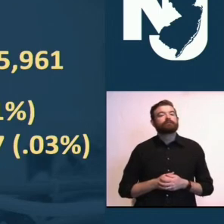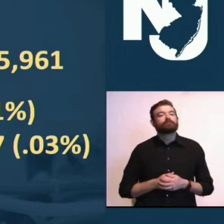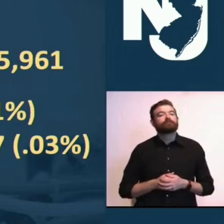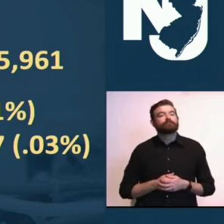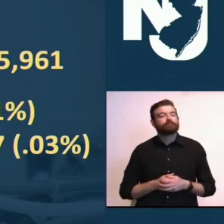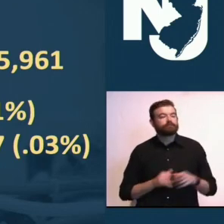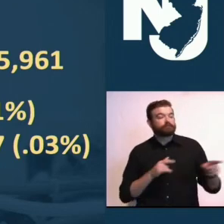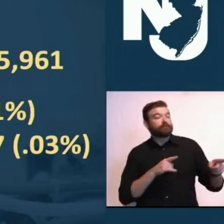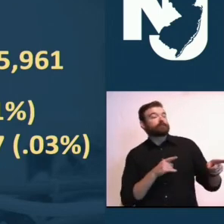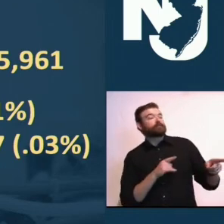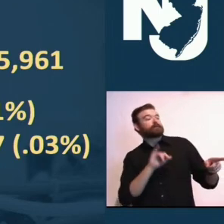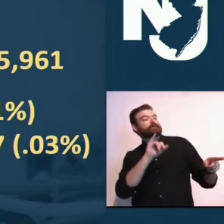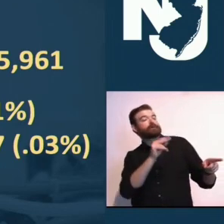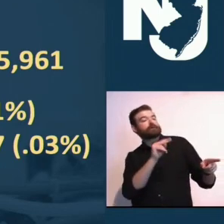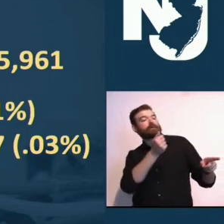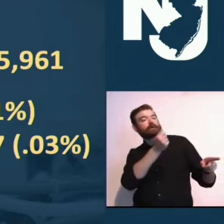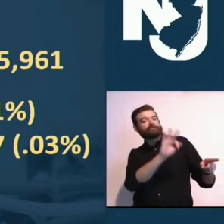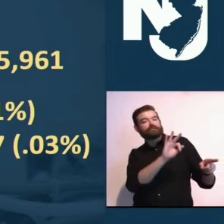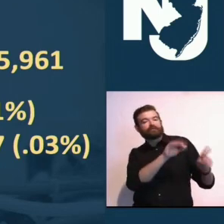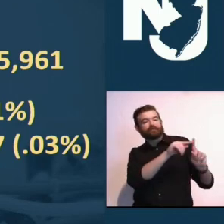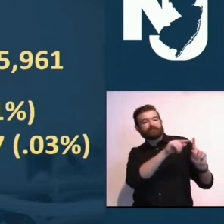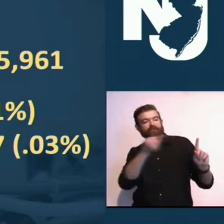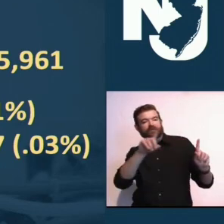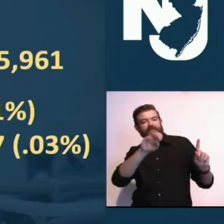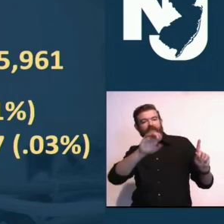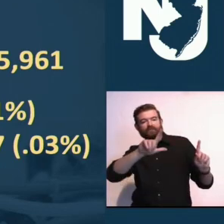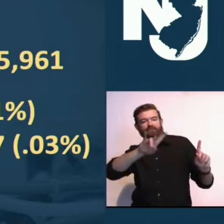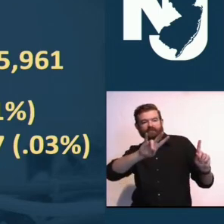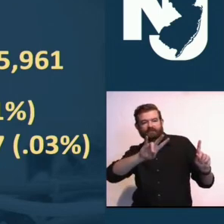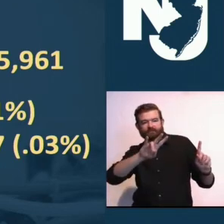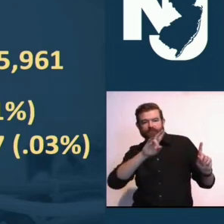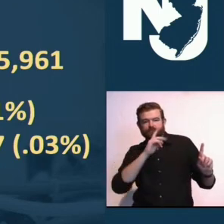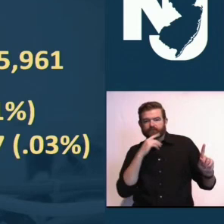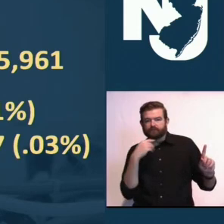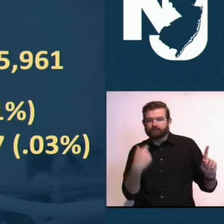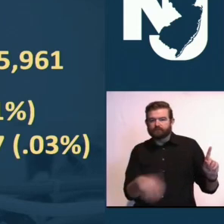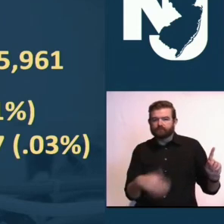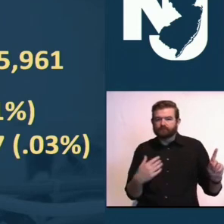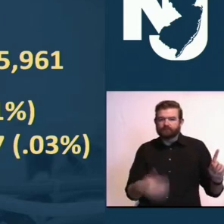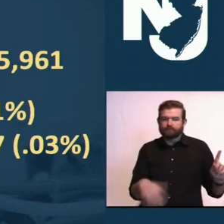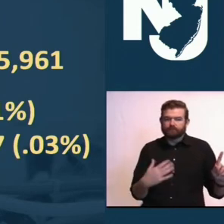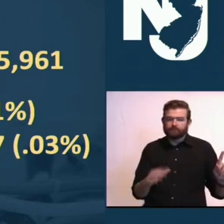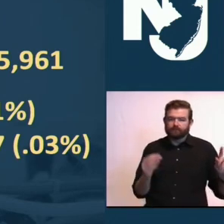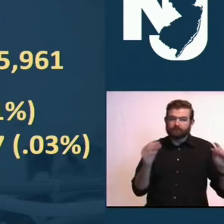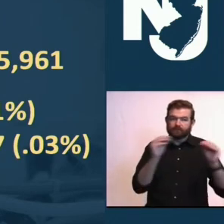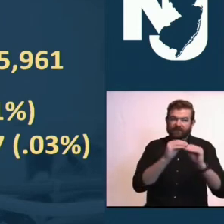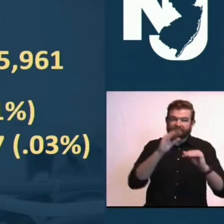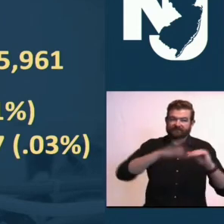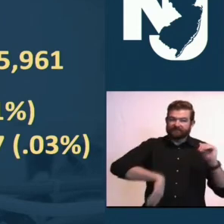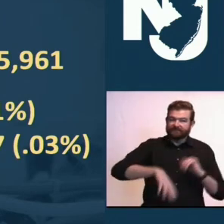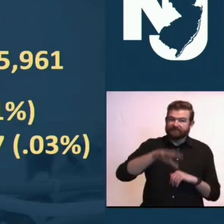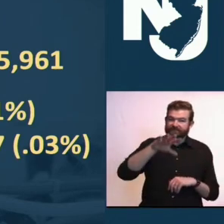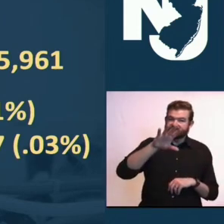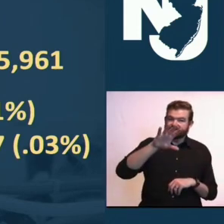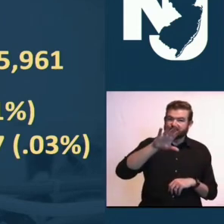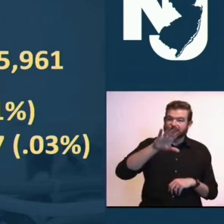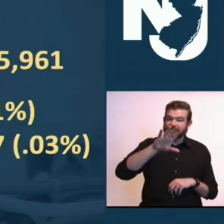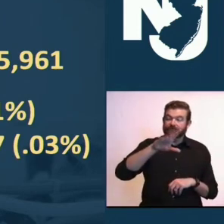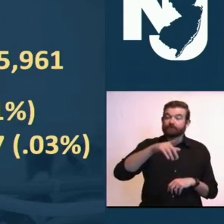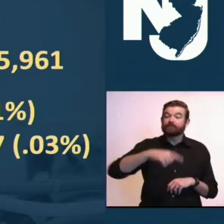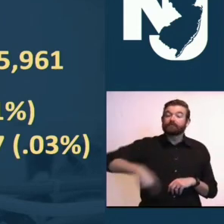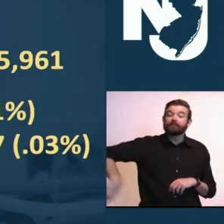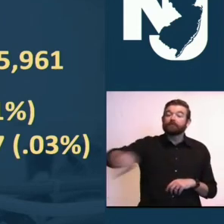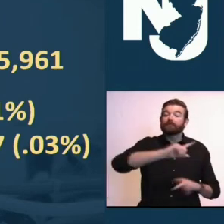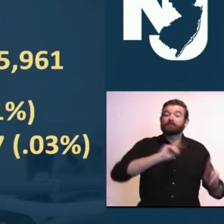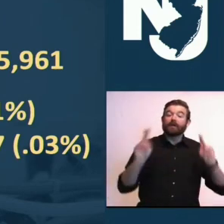But again, more than half of those who are eligible for a booster have yet to get it, meaning that they are becoming more and more vulnerable to the virus